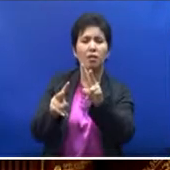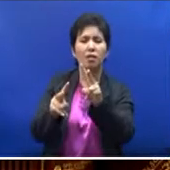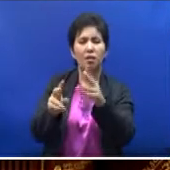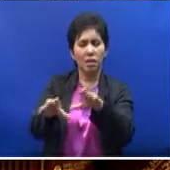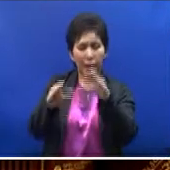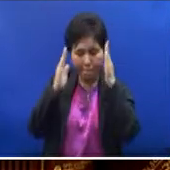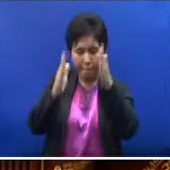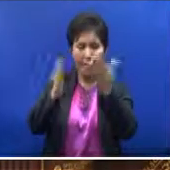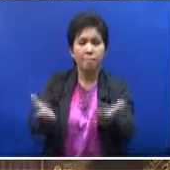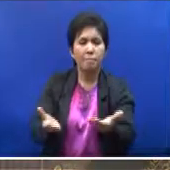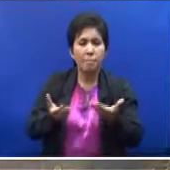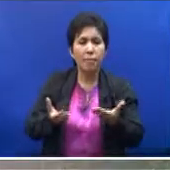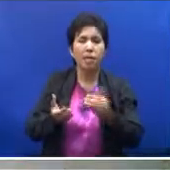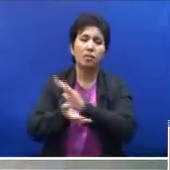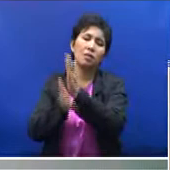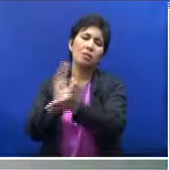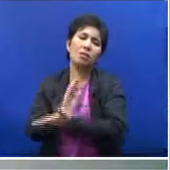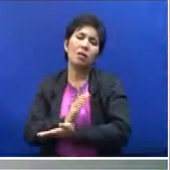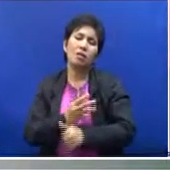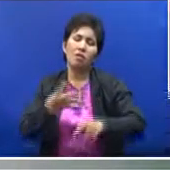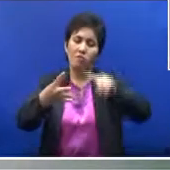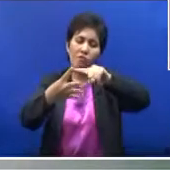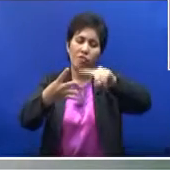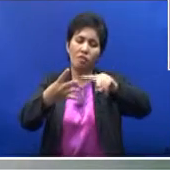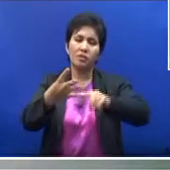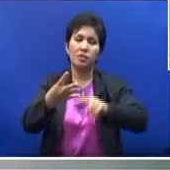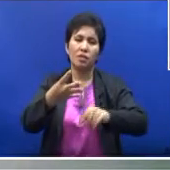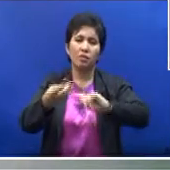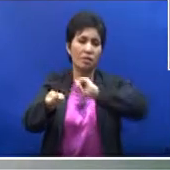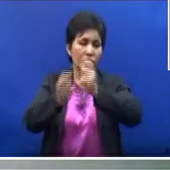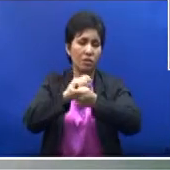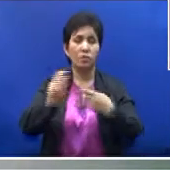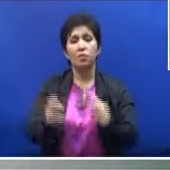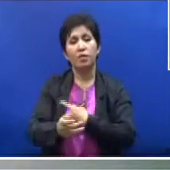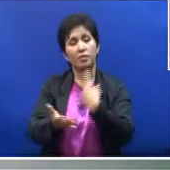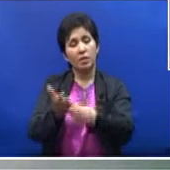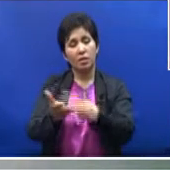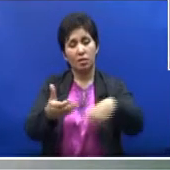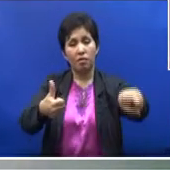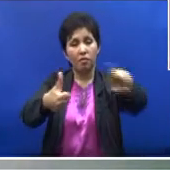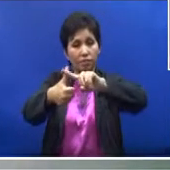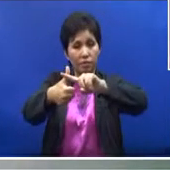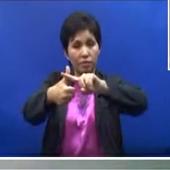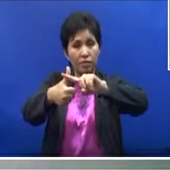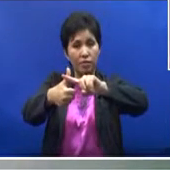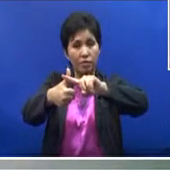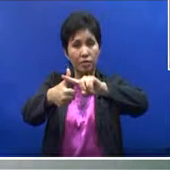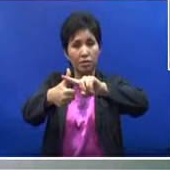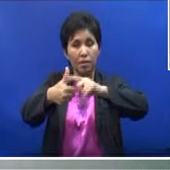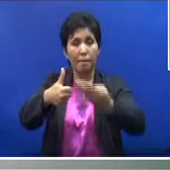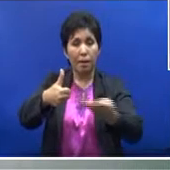and services. Okay, and there are 4 types of exchange that we have discussed. The first one is bride